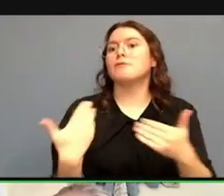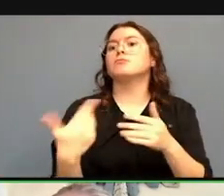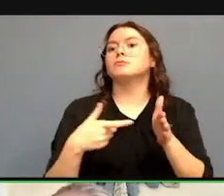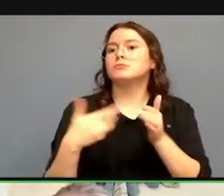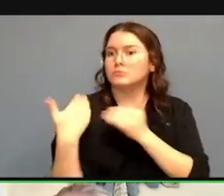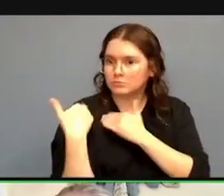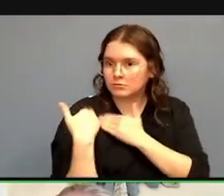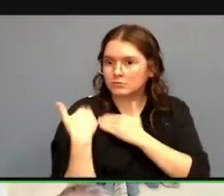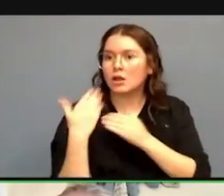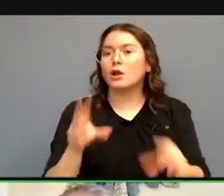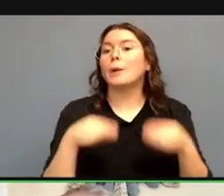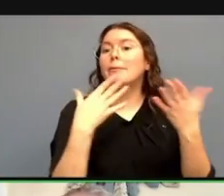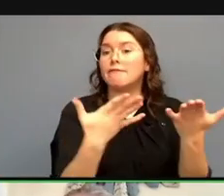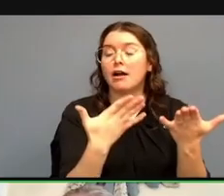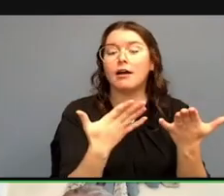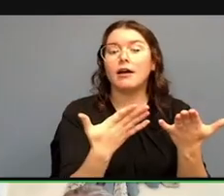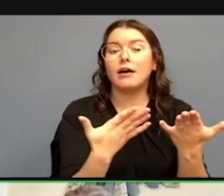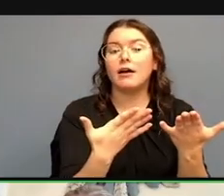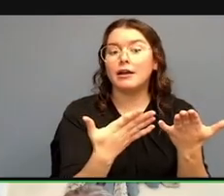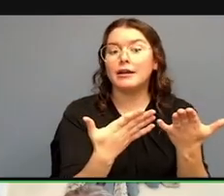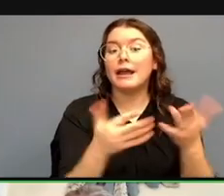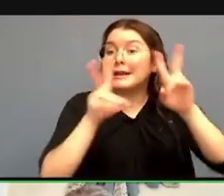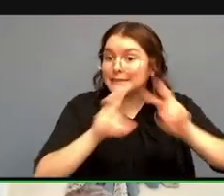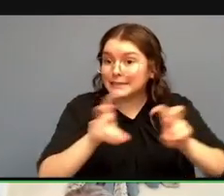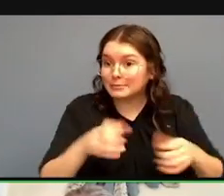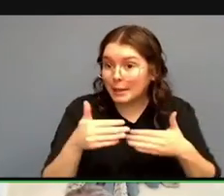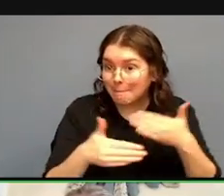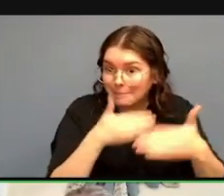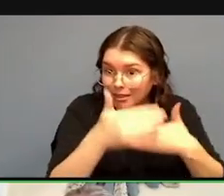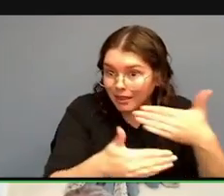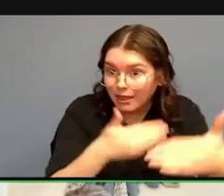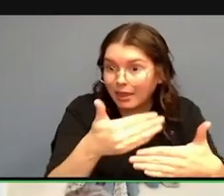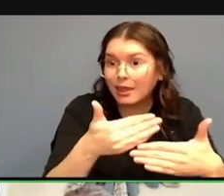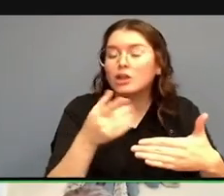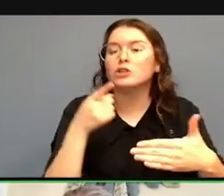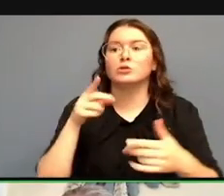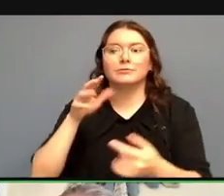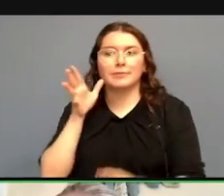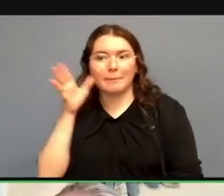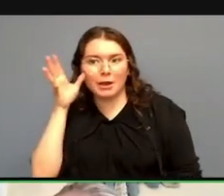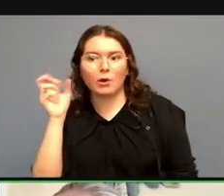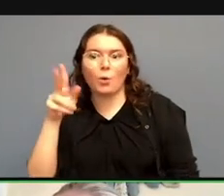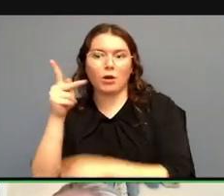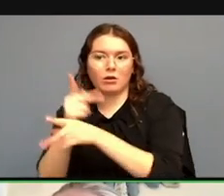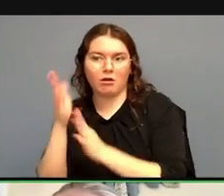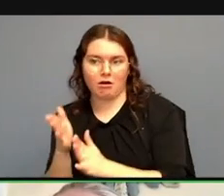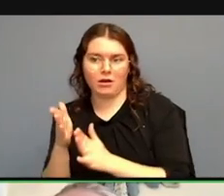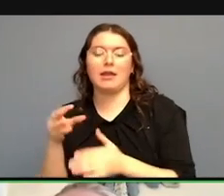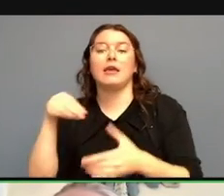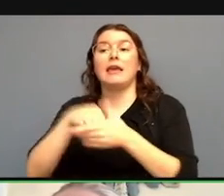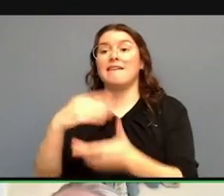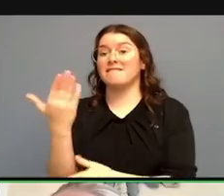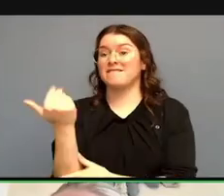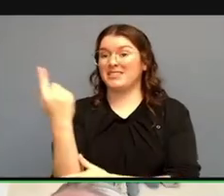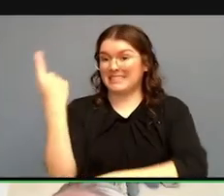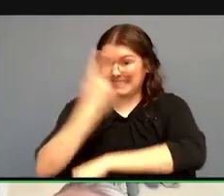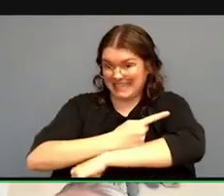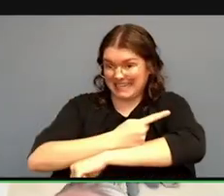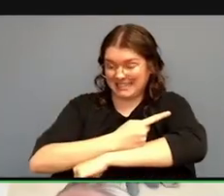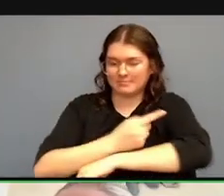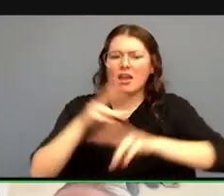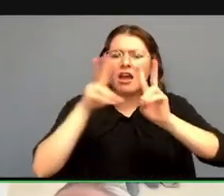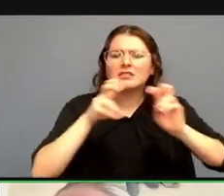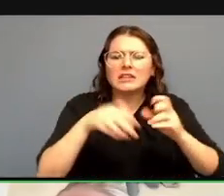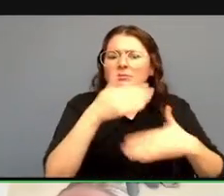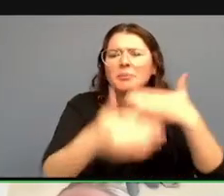to provide a assessment plan to the parent or guardian within 15 days. An assessment plan is